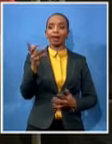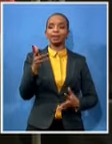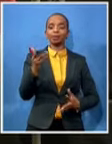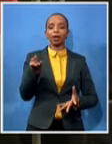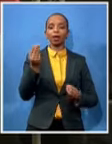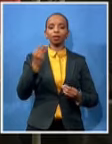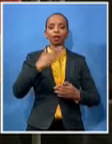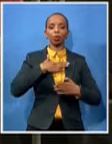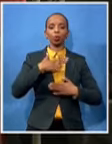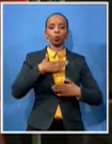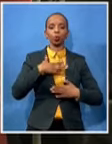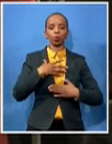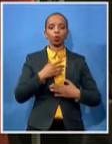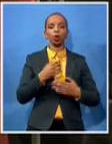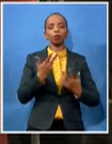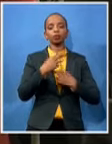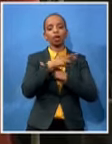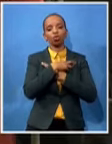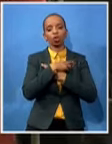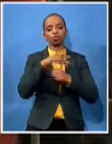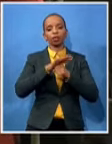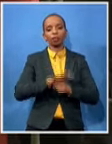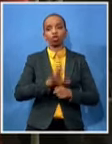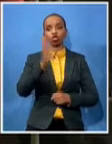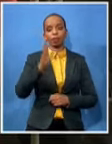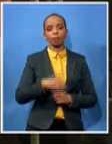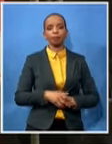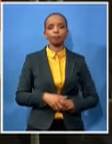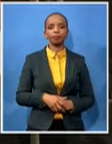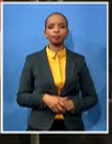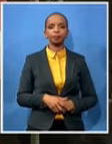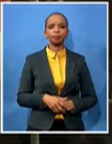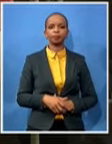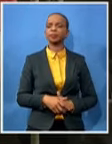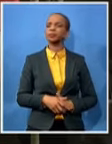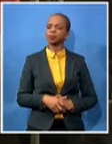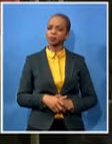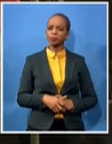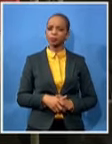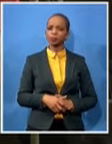No thanks, I'm just interested because the idea of the